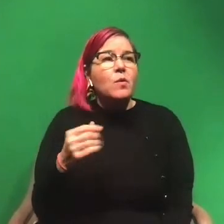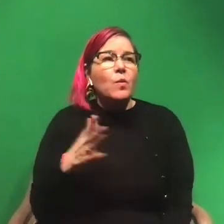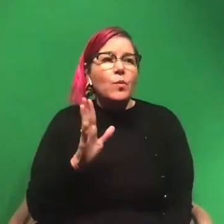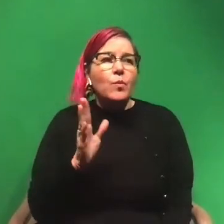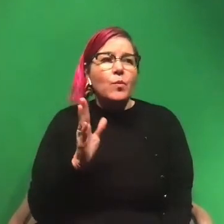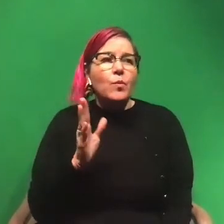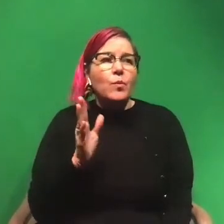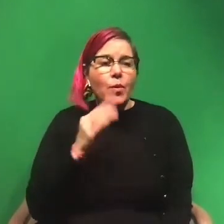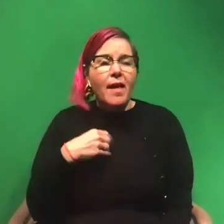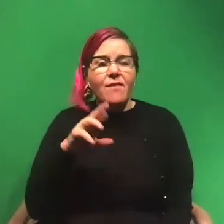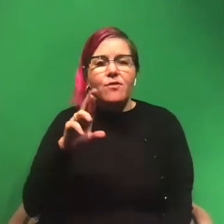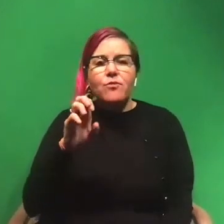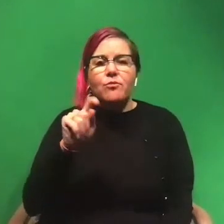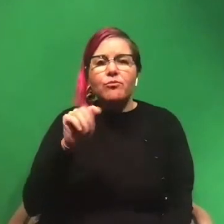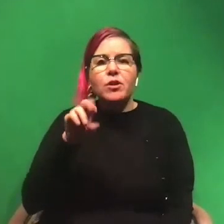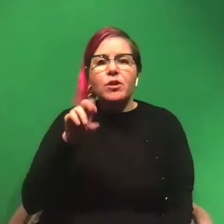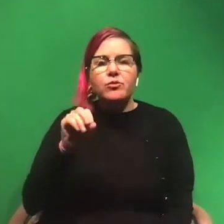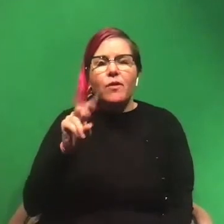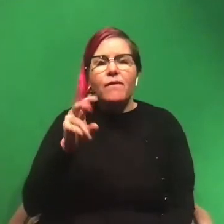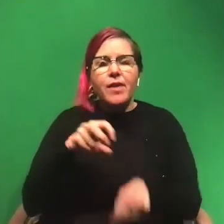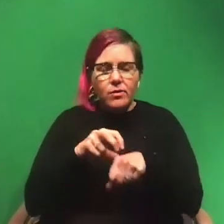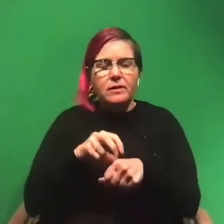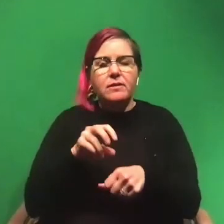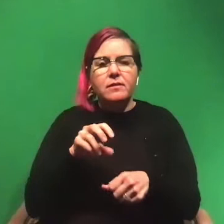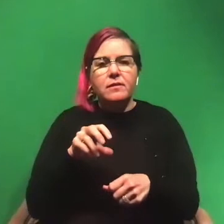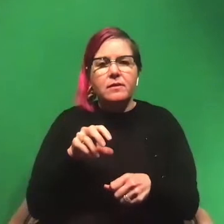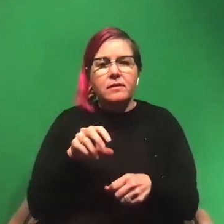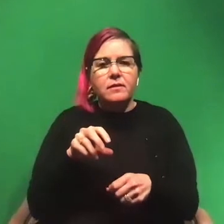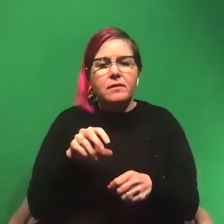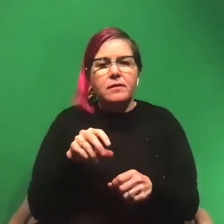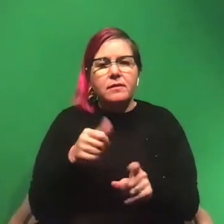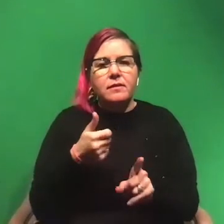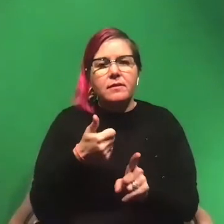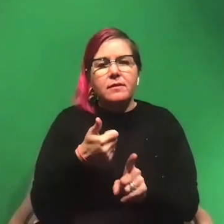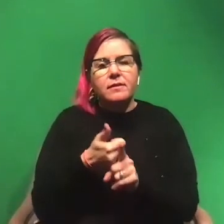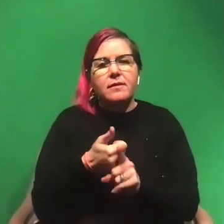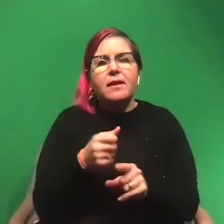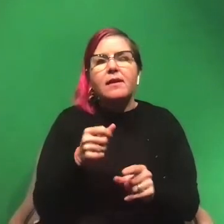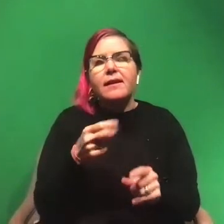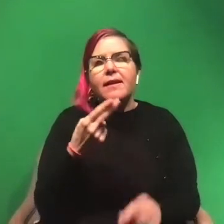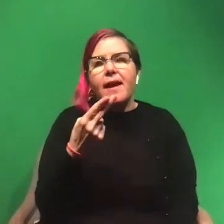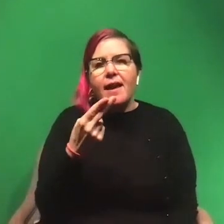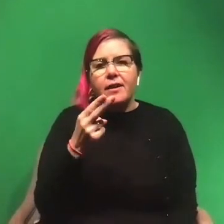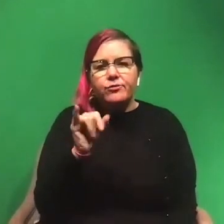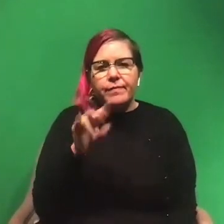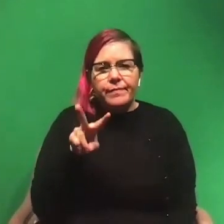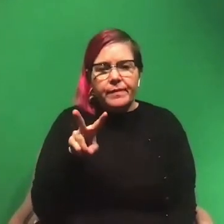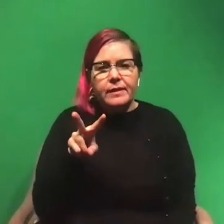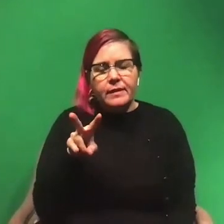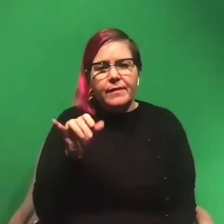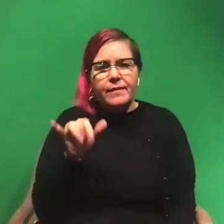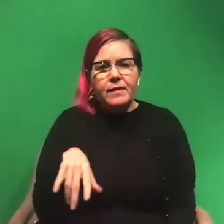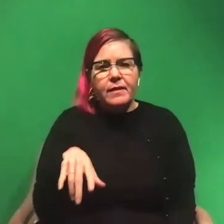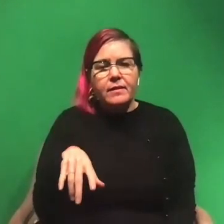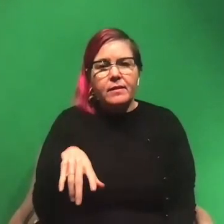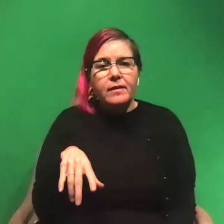retrovirus genome, and retroviruses are viruses just like HIV that the way that they work is that their genome